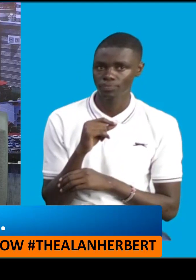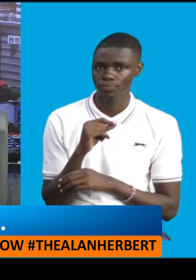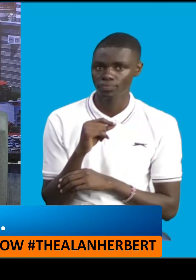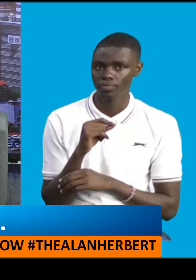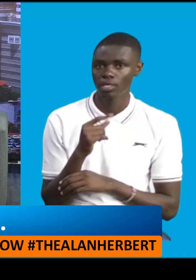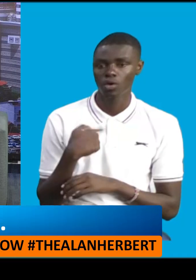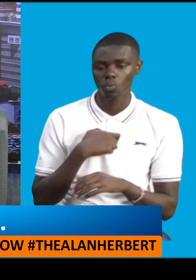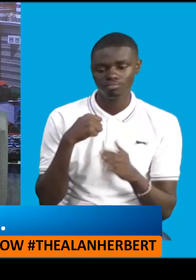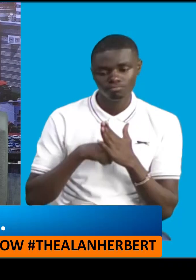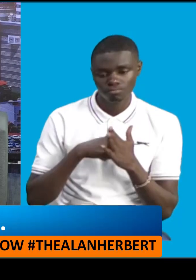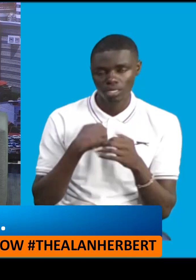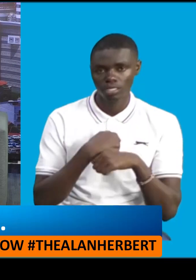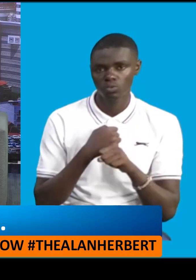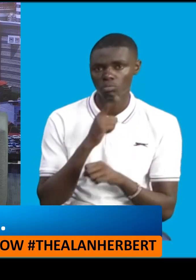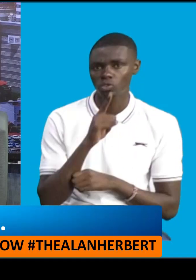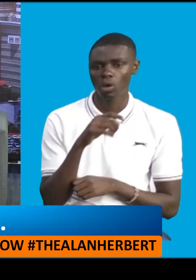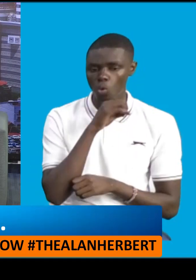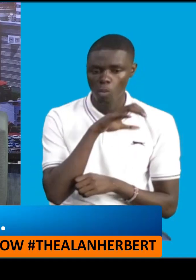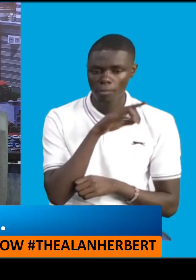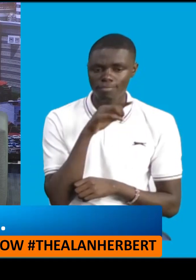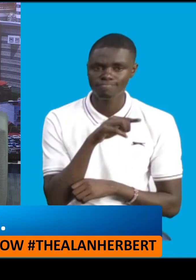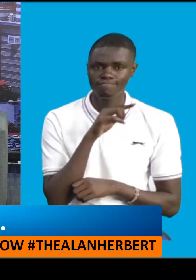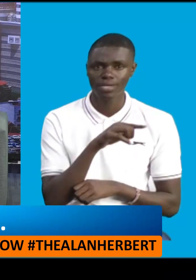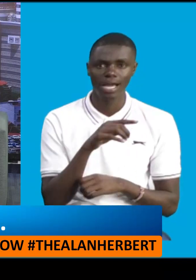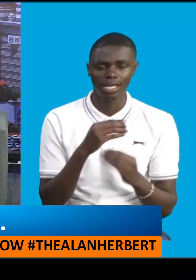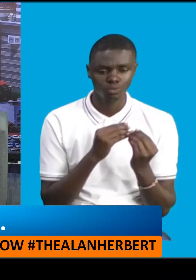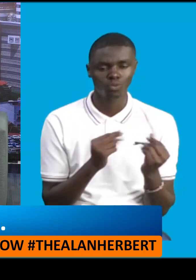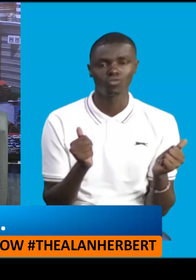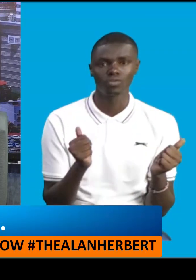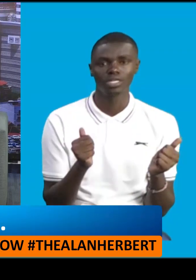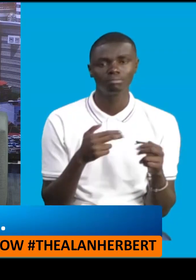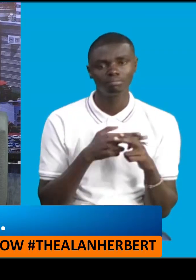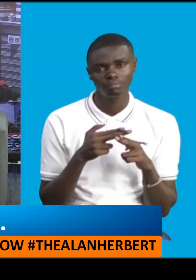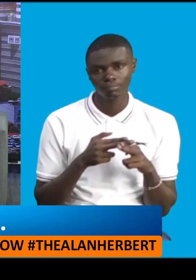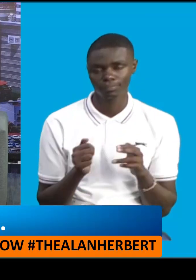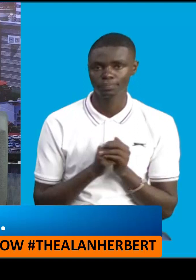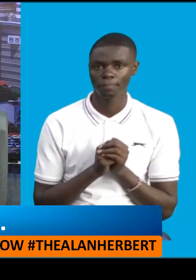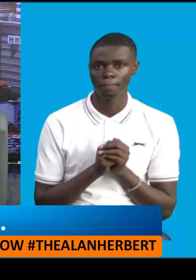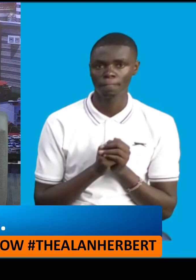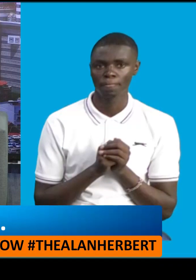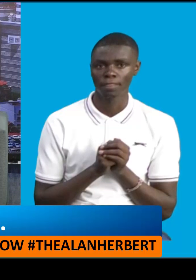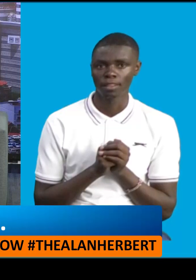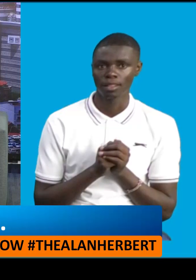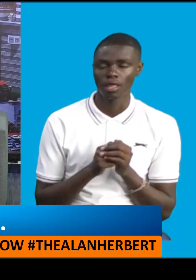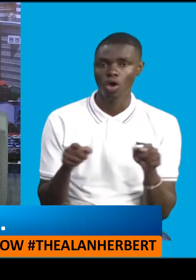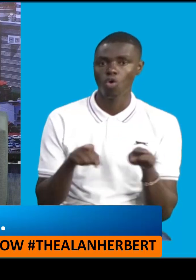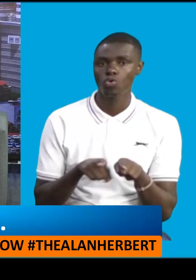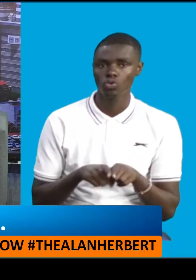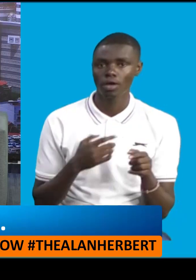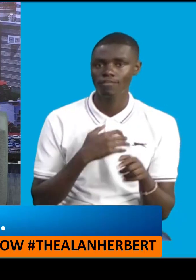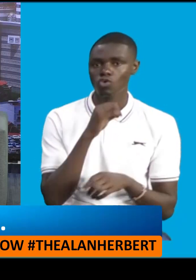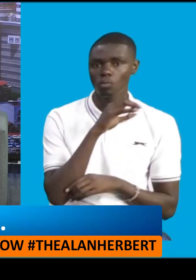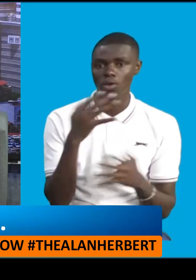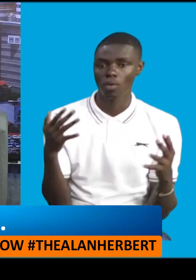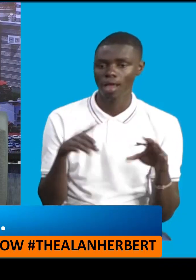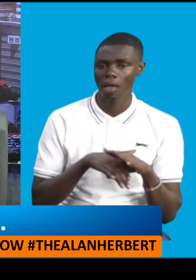And we strive to ensure that the complaints are expedited as soon as possible. Yeah. Again, we also